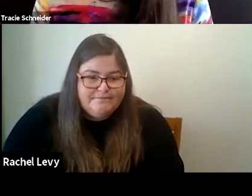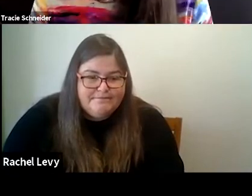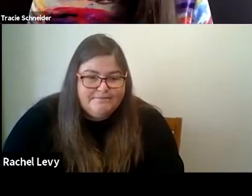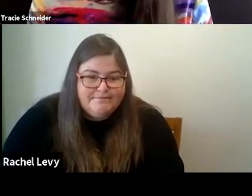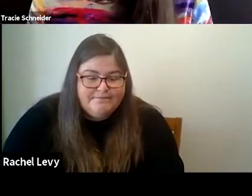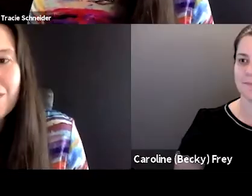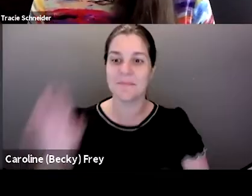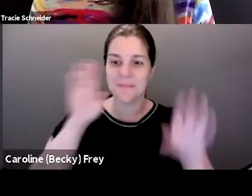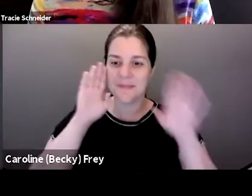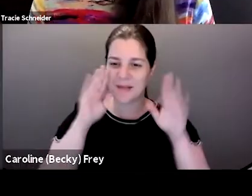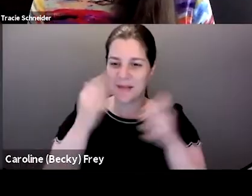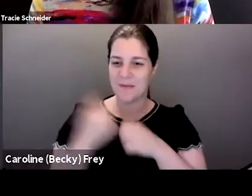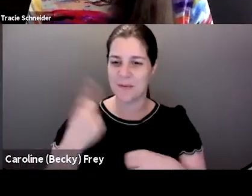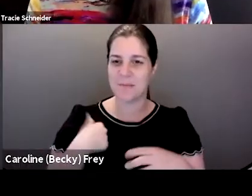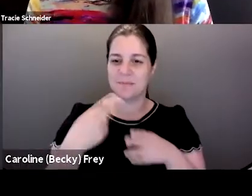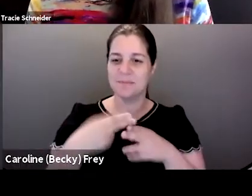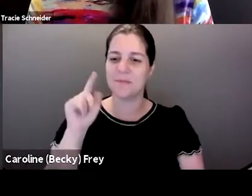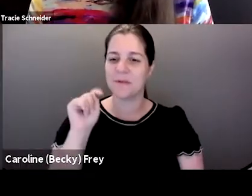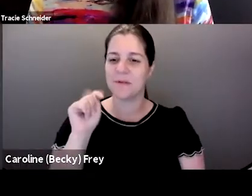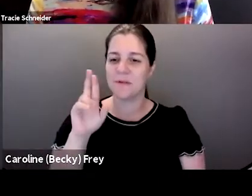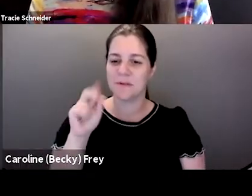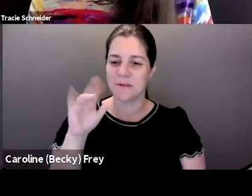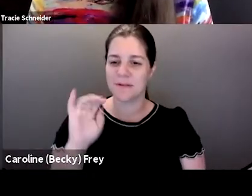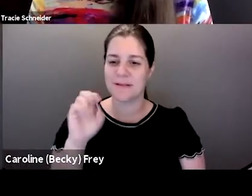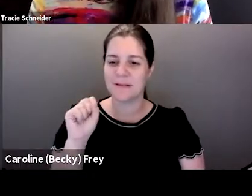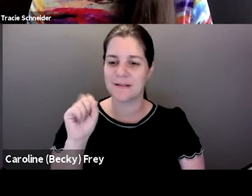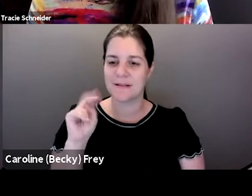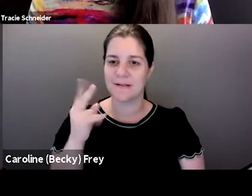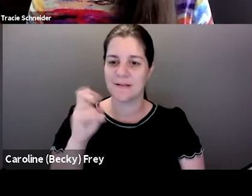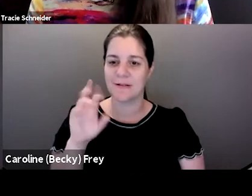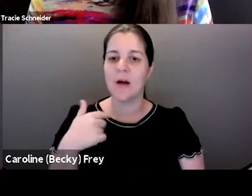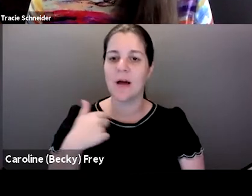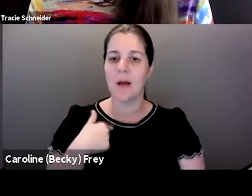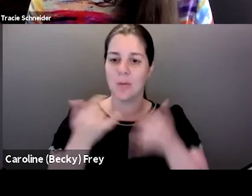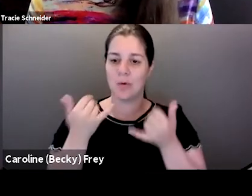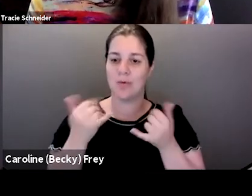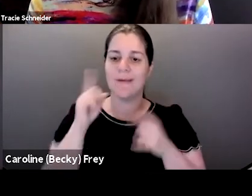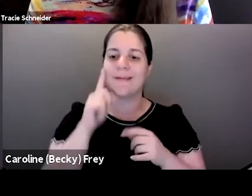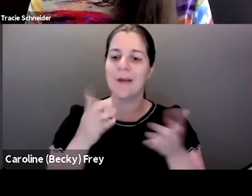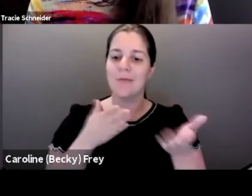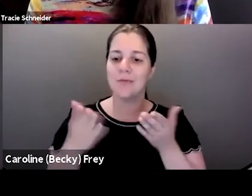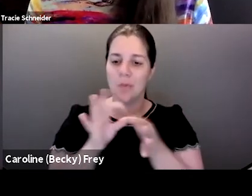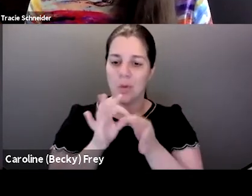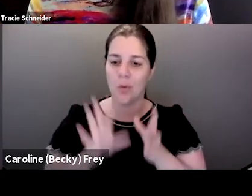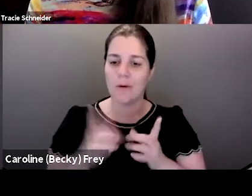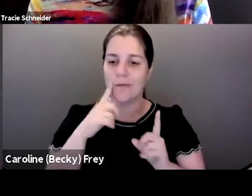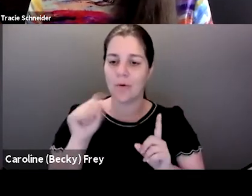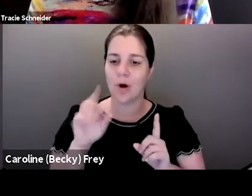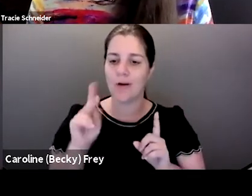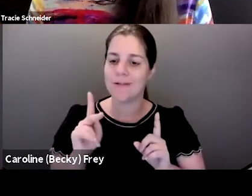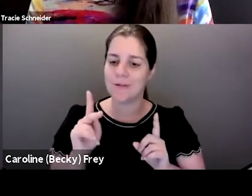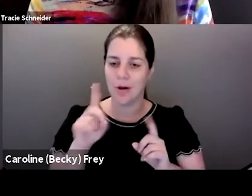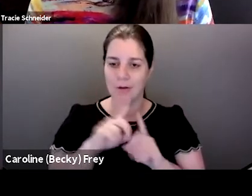Hi, everyone. My name is Tracy Schneider. I'm currently the Deaf Services Coordinator for the Arkansas Department